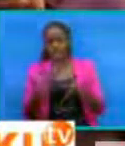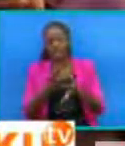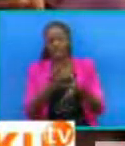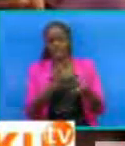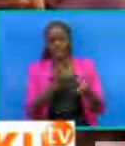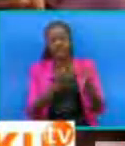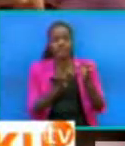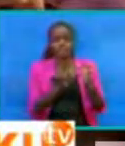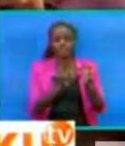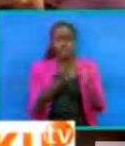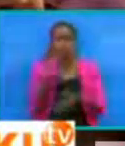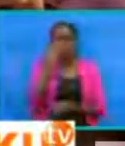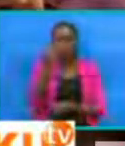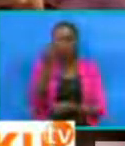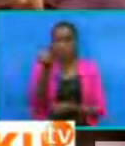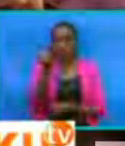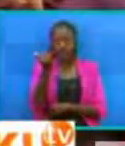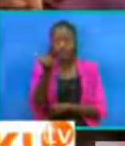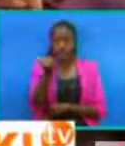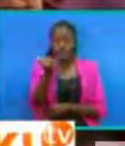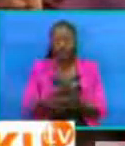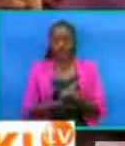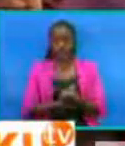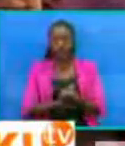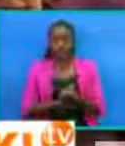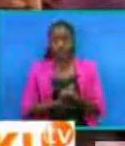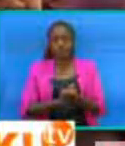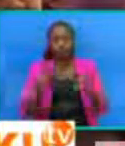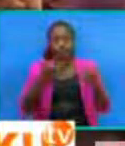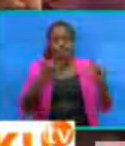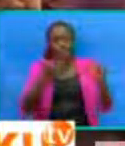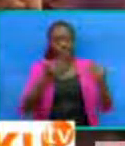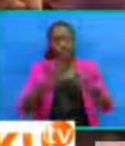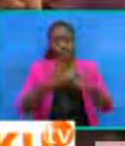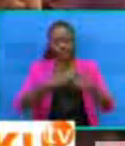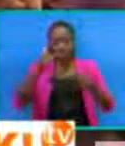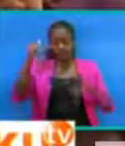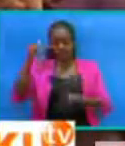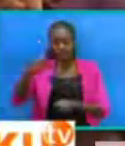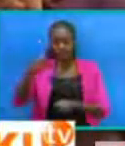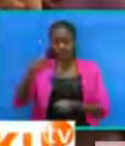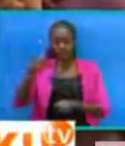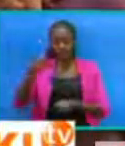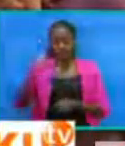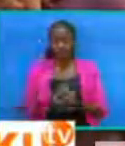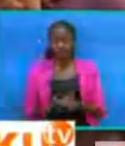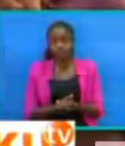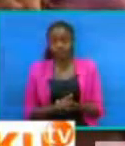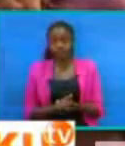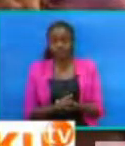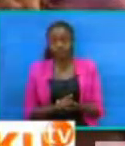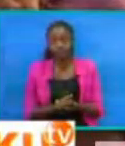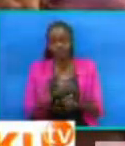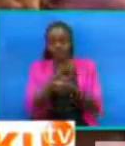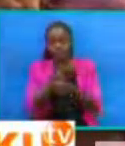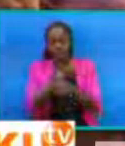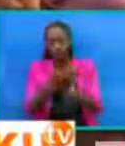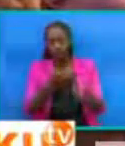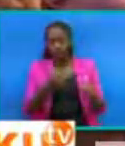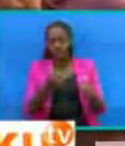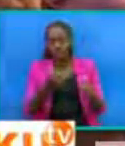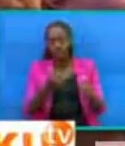at those athletes, they have good legs, and their legs are, or the feet are well sculptured. Is there